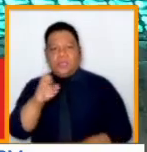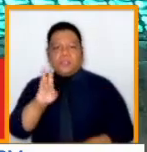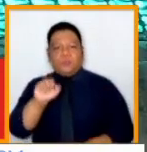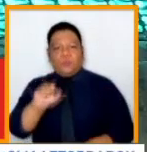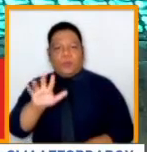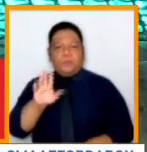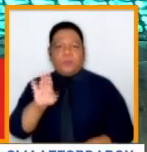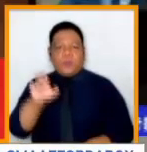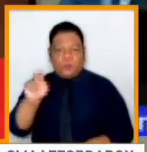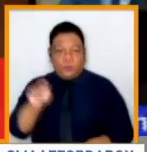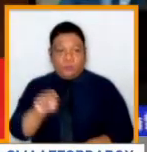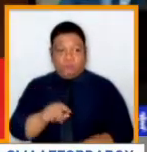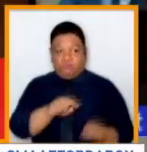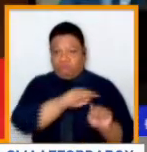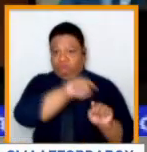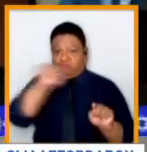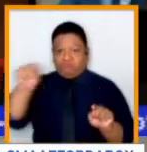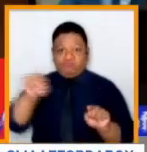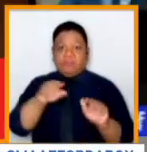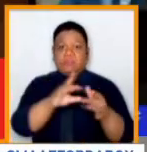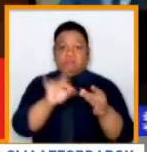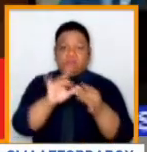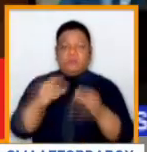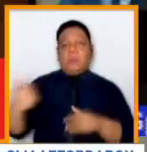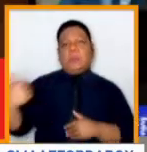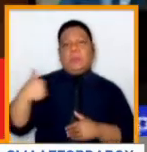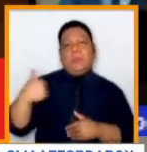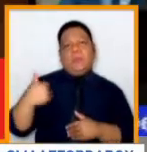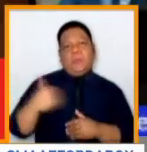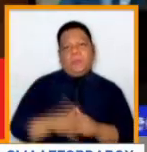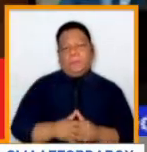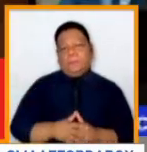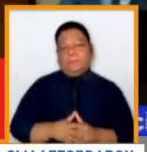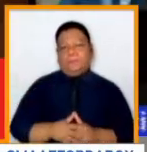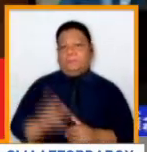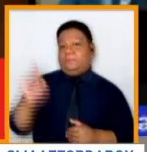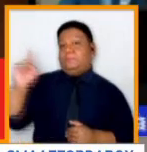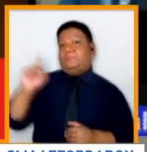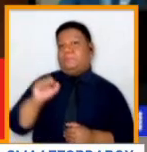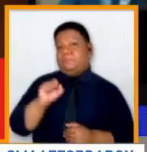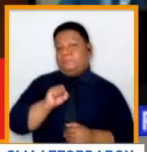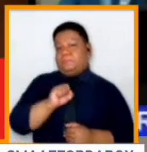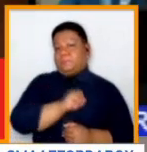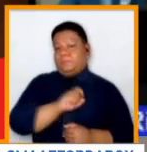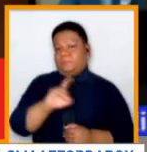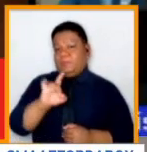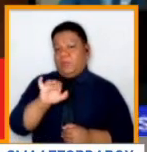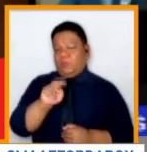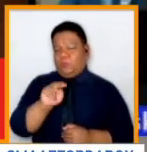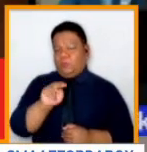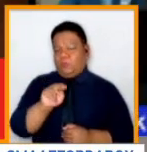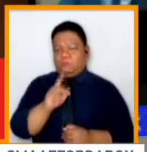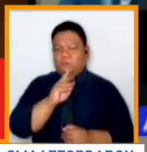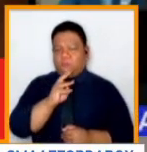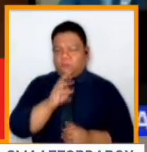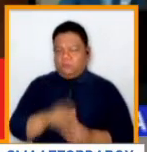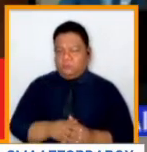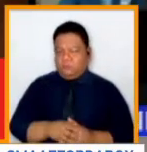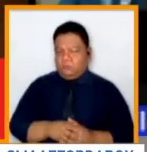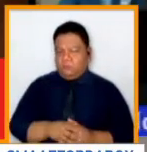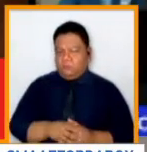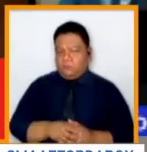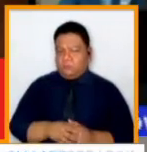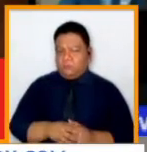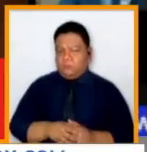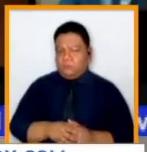palasyo. Under the law, and under the regulations, those who bid